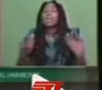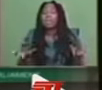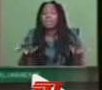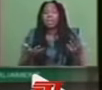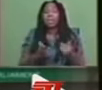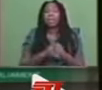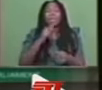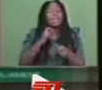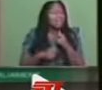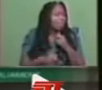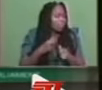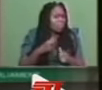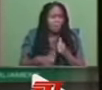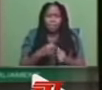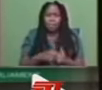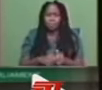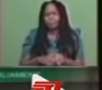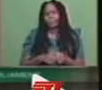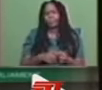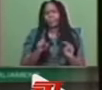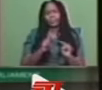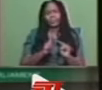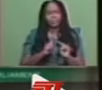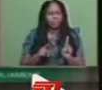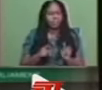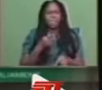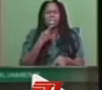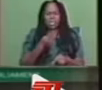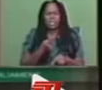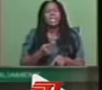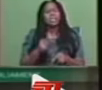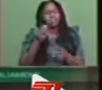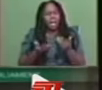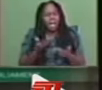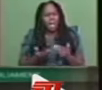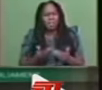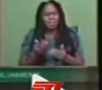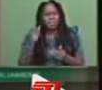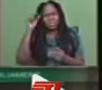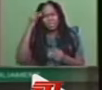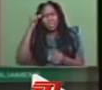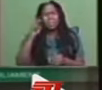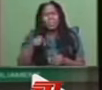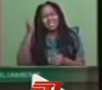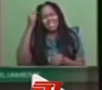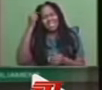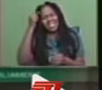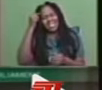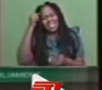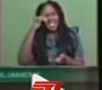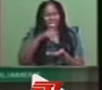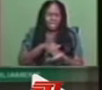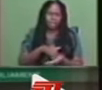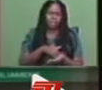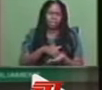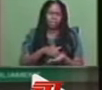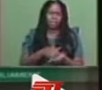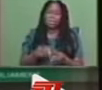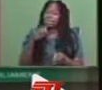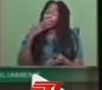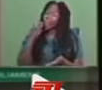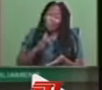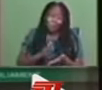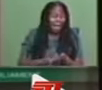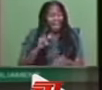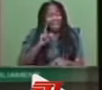the quota, that you may want to consider something smaller than that. And give these people, again, in a very harsh time with jobs being so scarce,